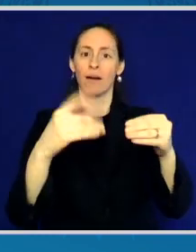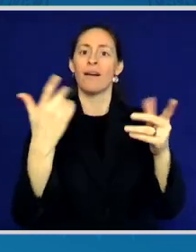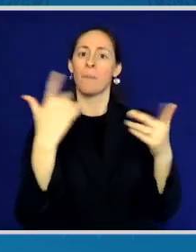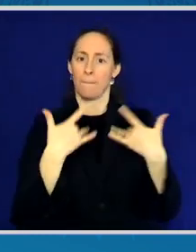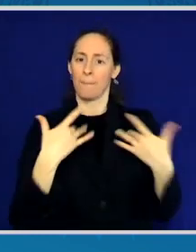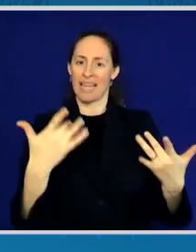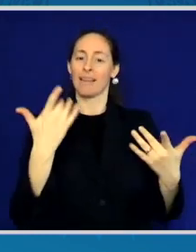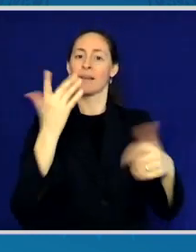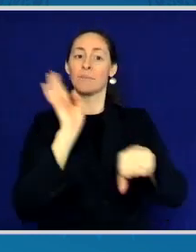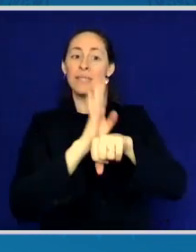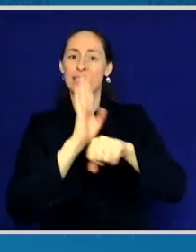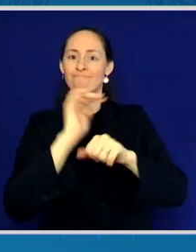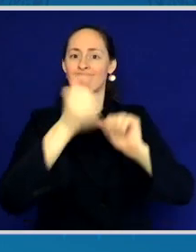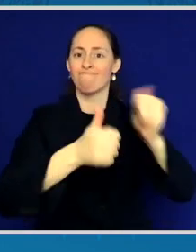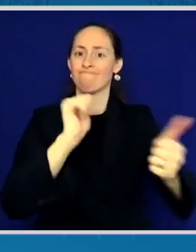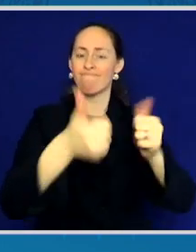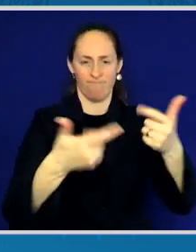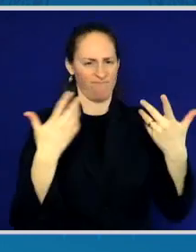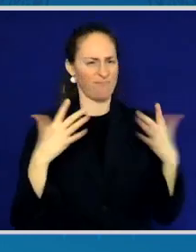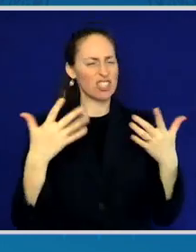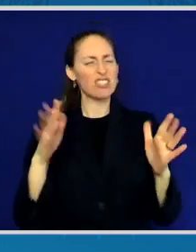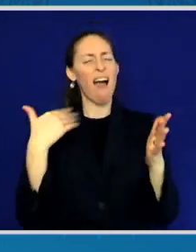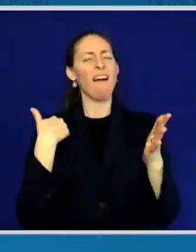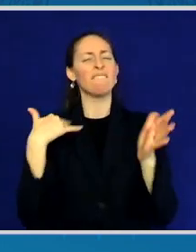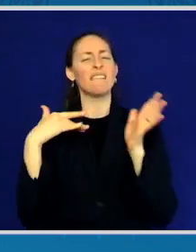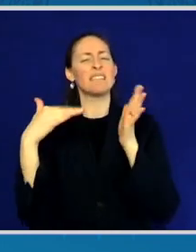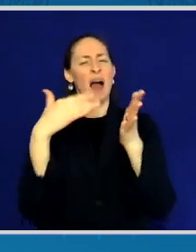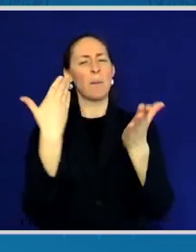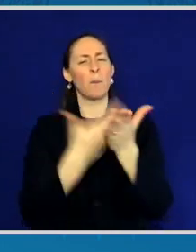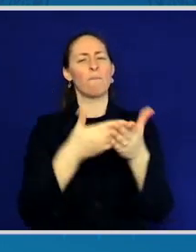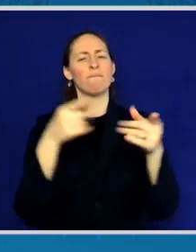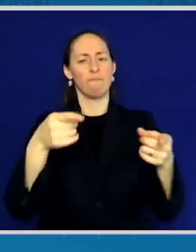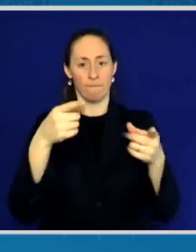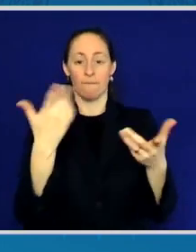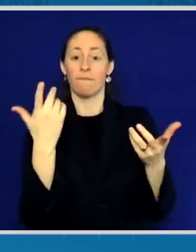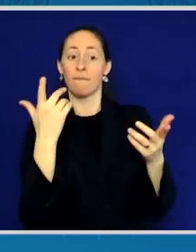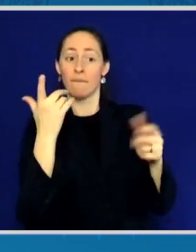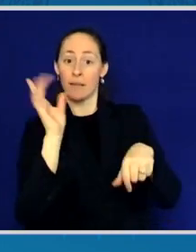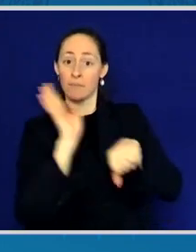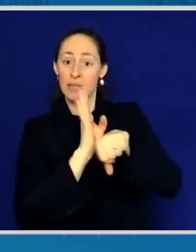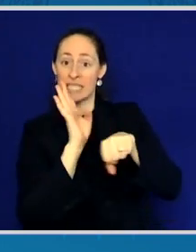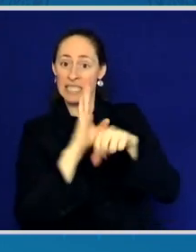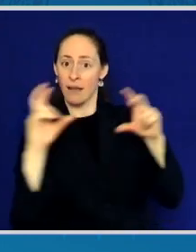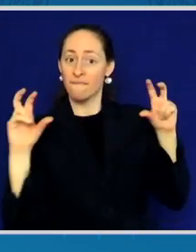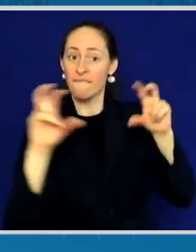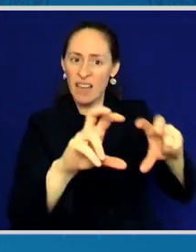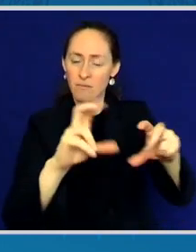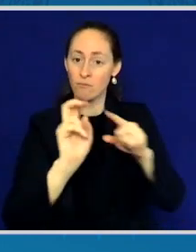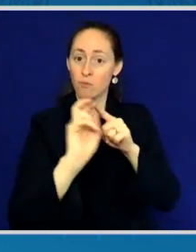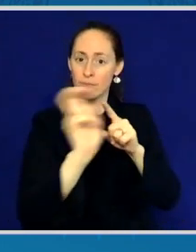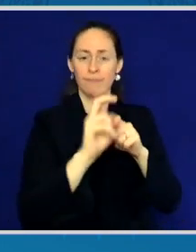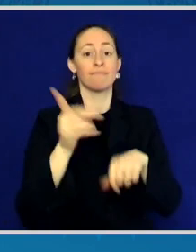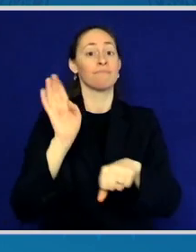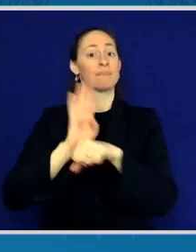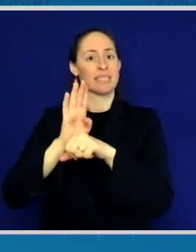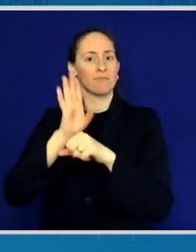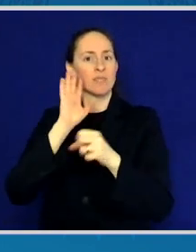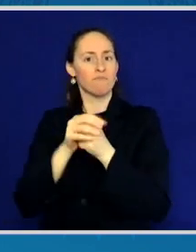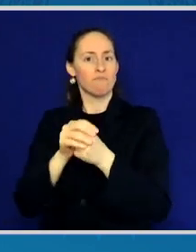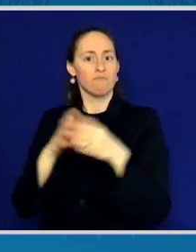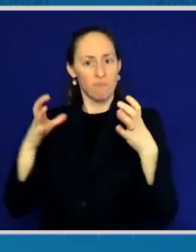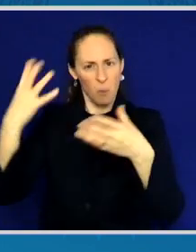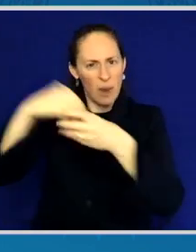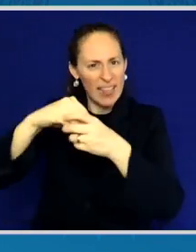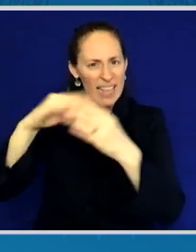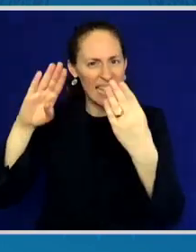country shows that cities who invest in transit have faster growing economies, but even within those cities, the places